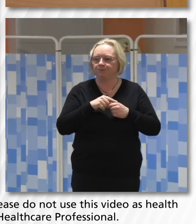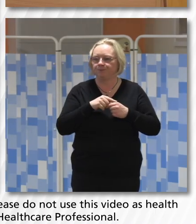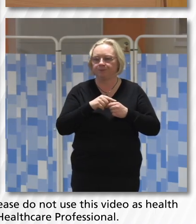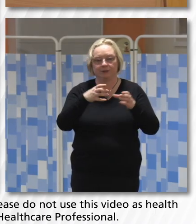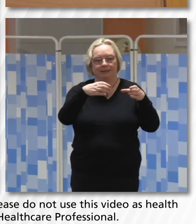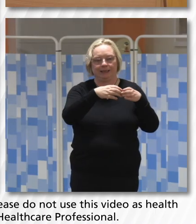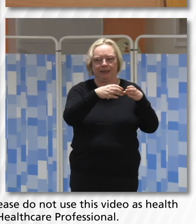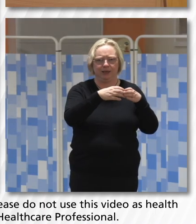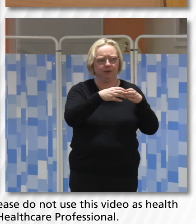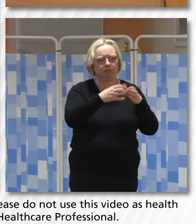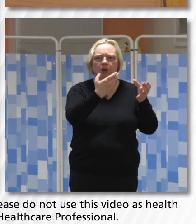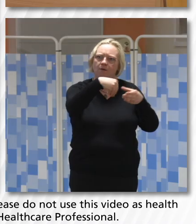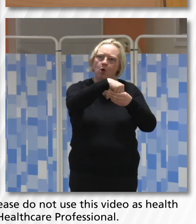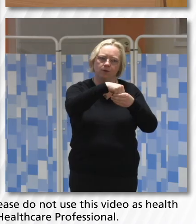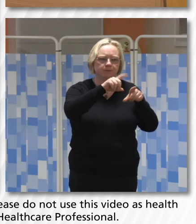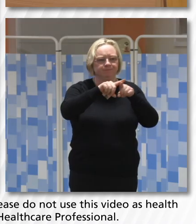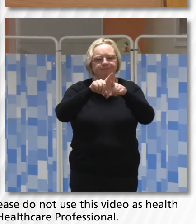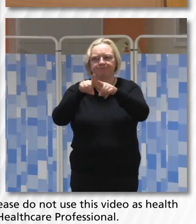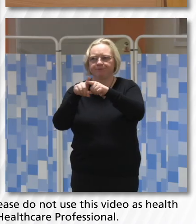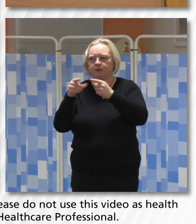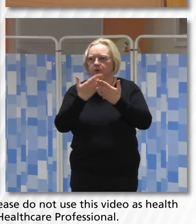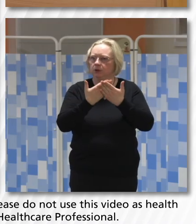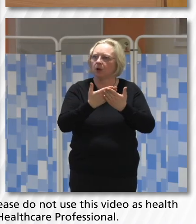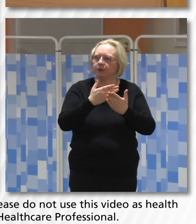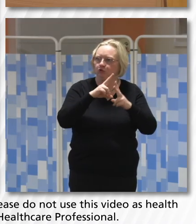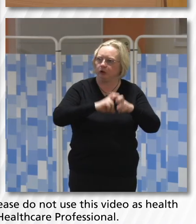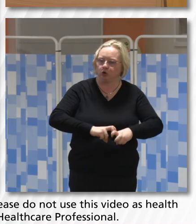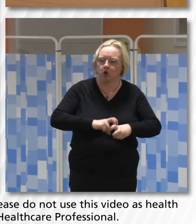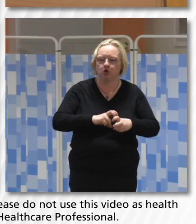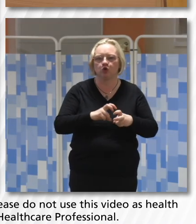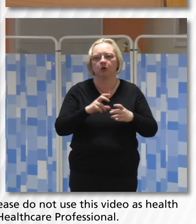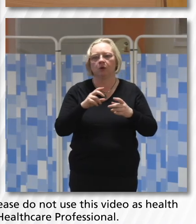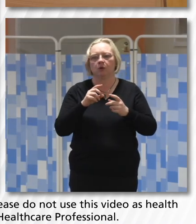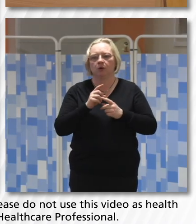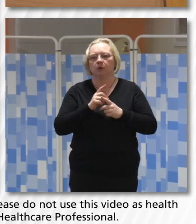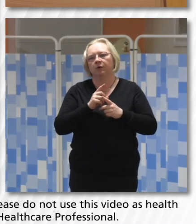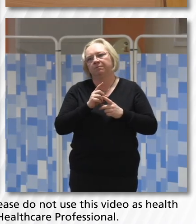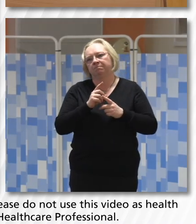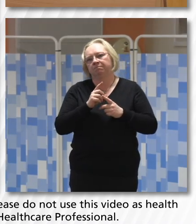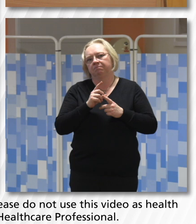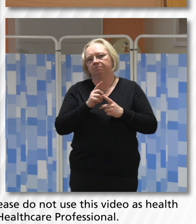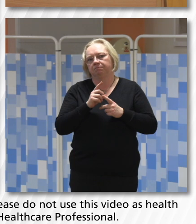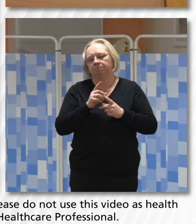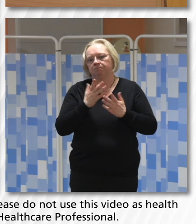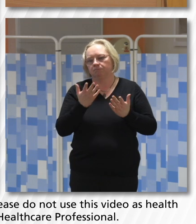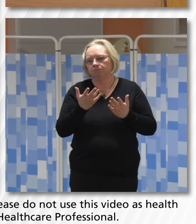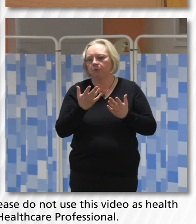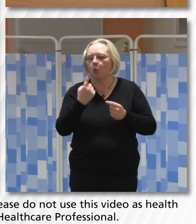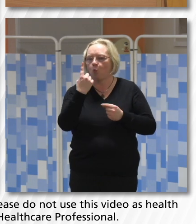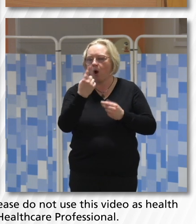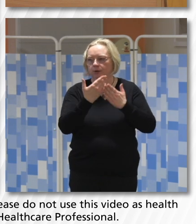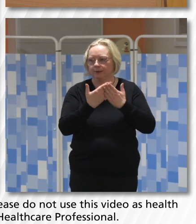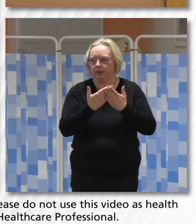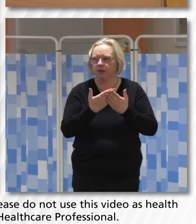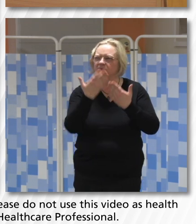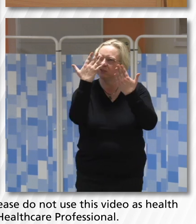is involved in various multi-center studies and pointing patients to research. We did a study over